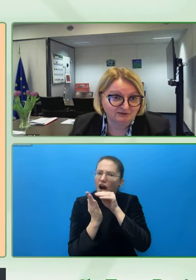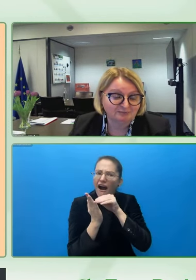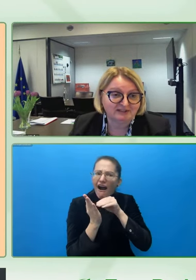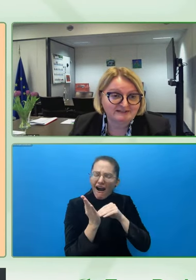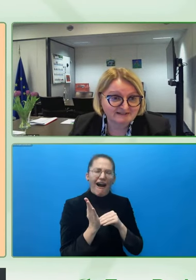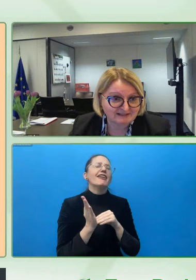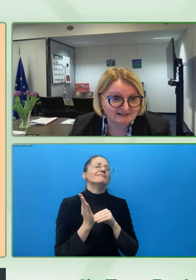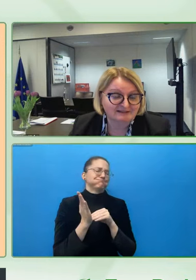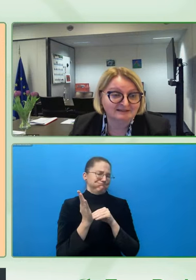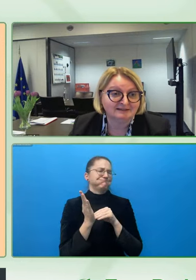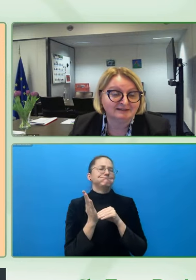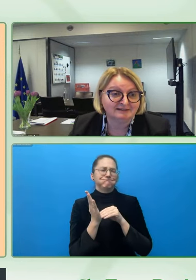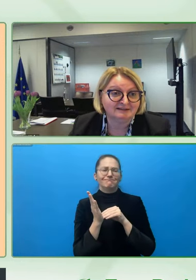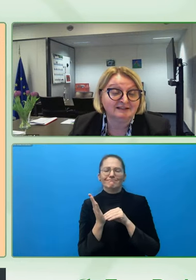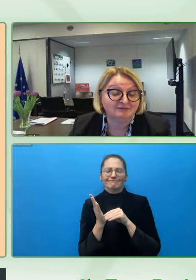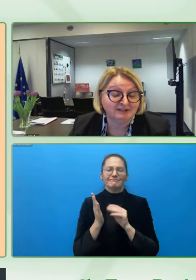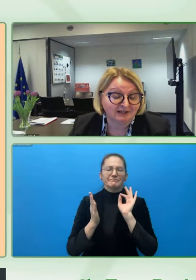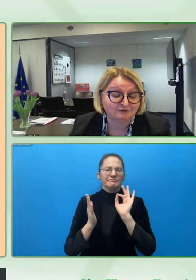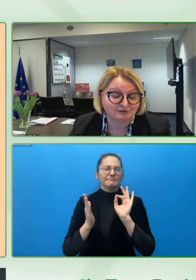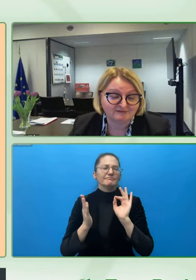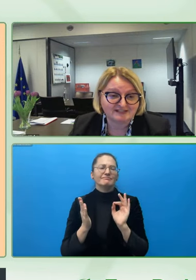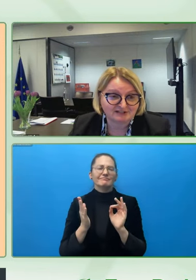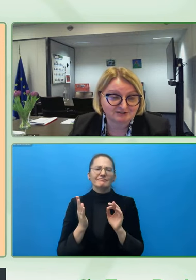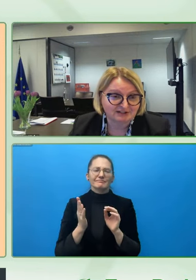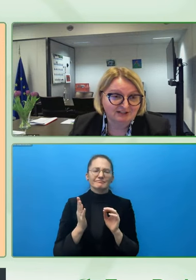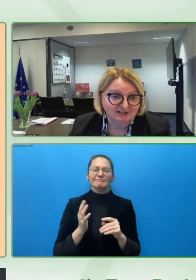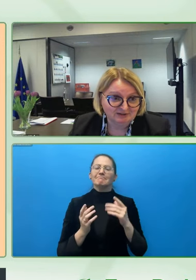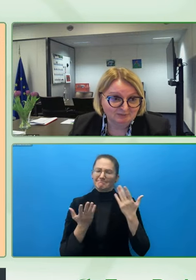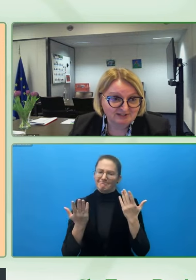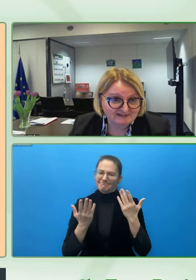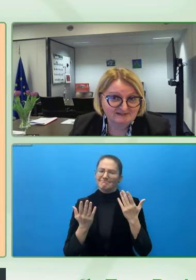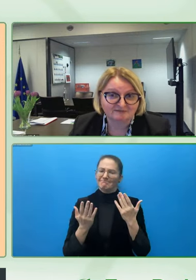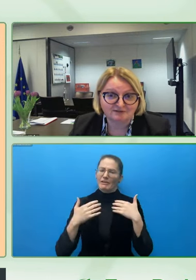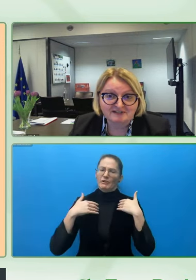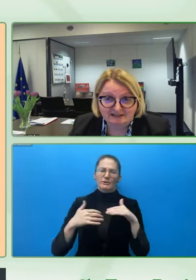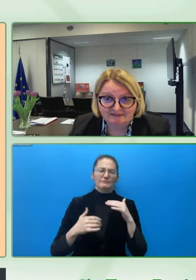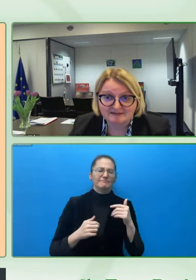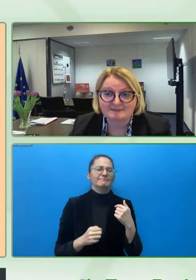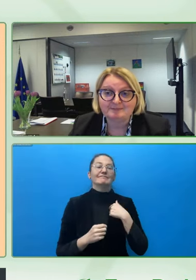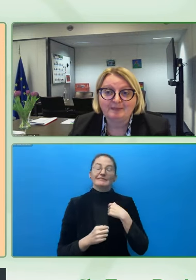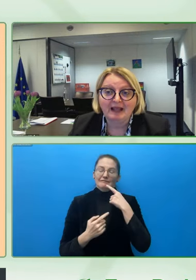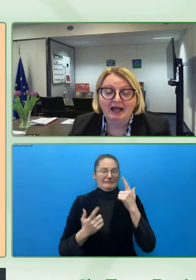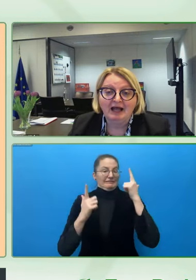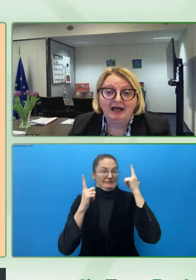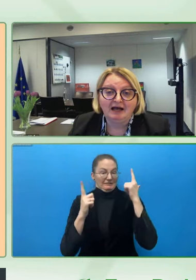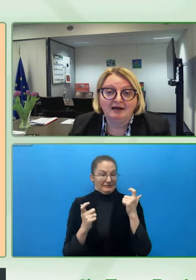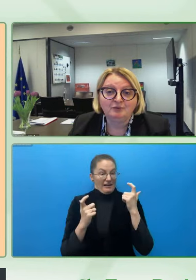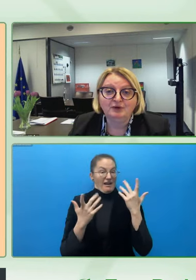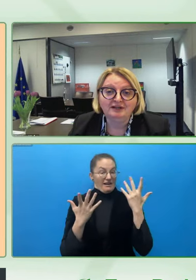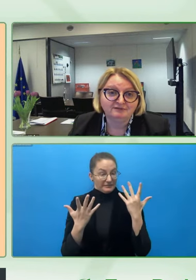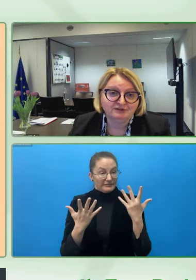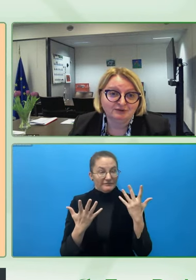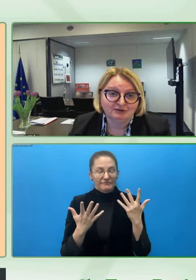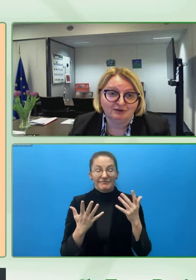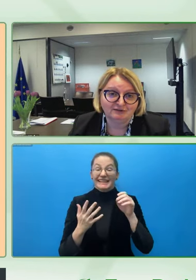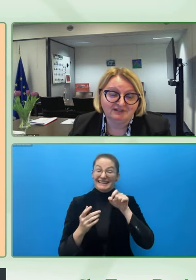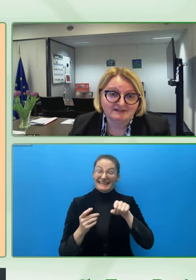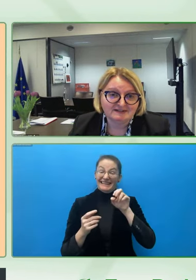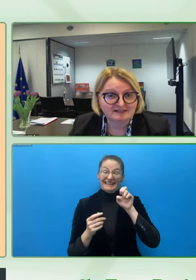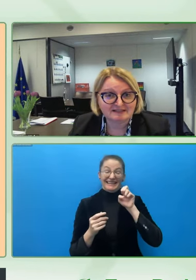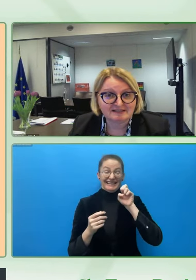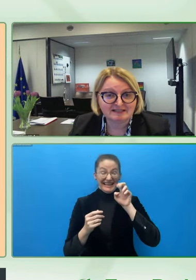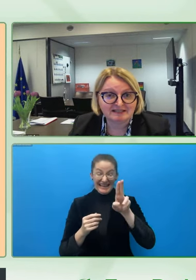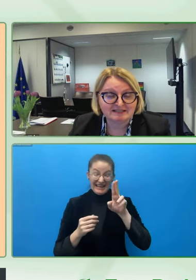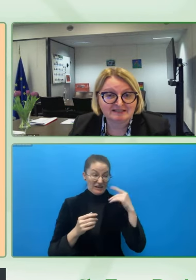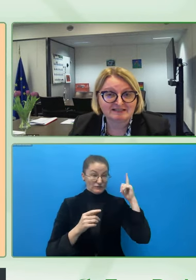way to go, but still, even now, you have such a impressive results. Why are we doing all of